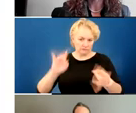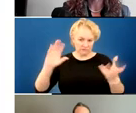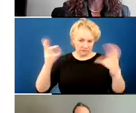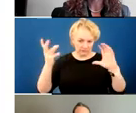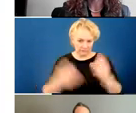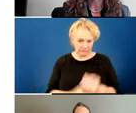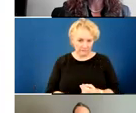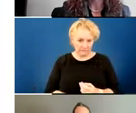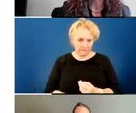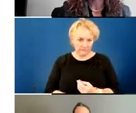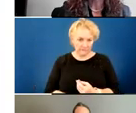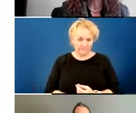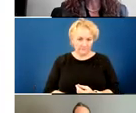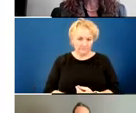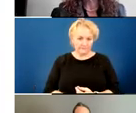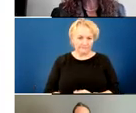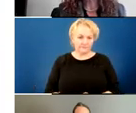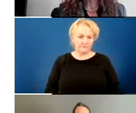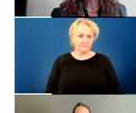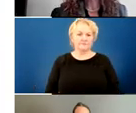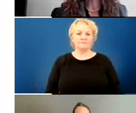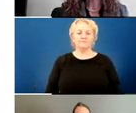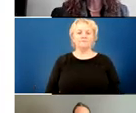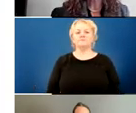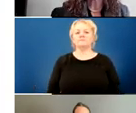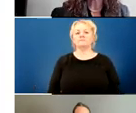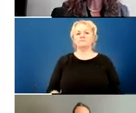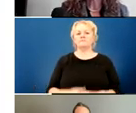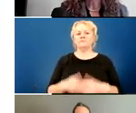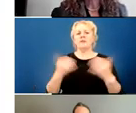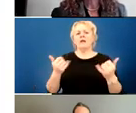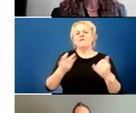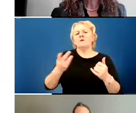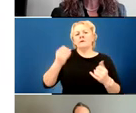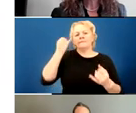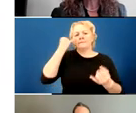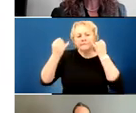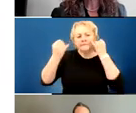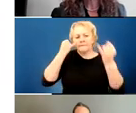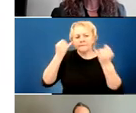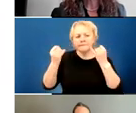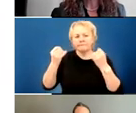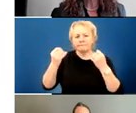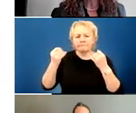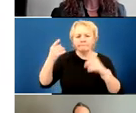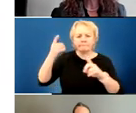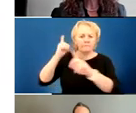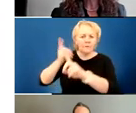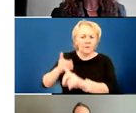And then we're going to just talk about a few kind of key points